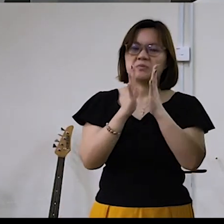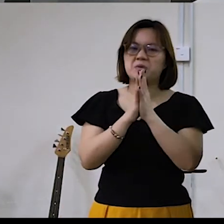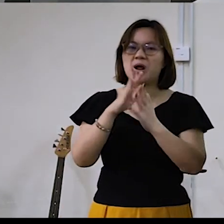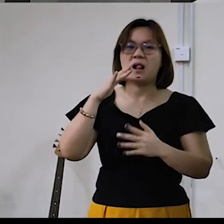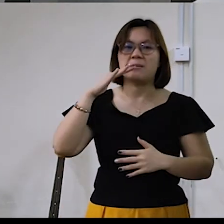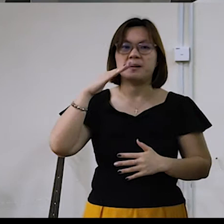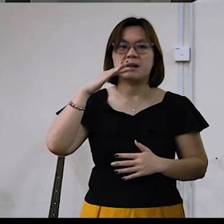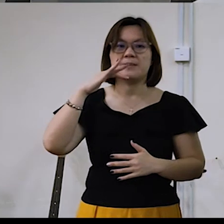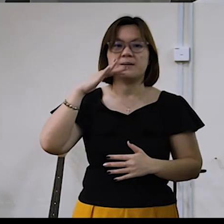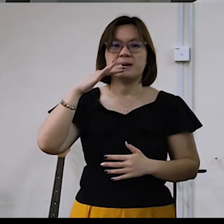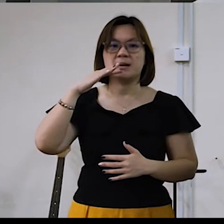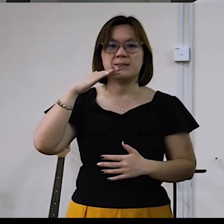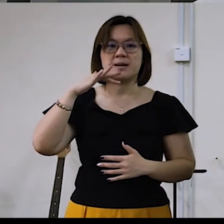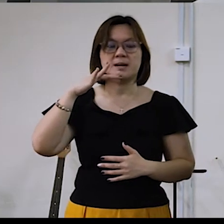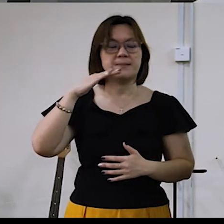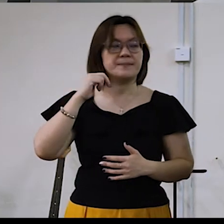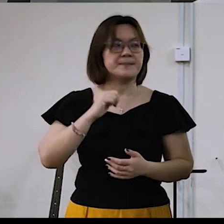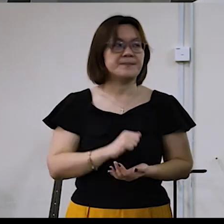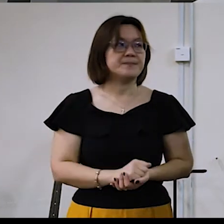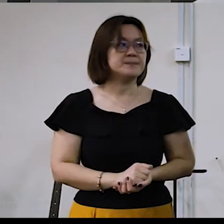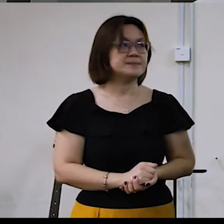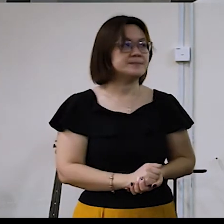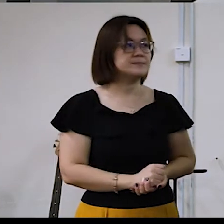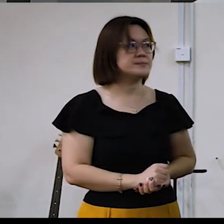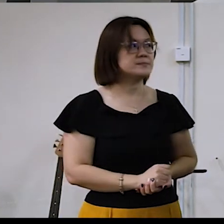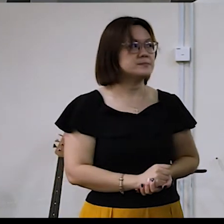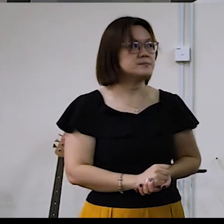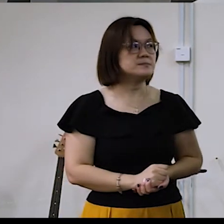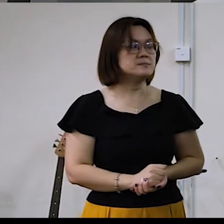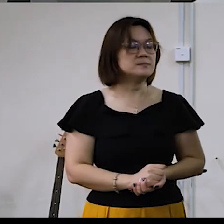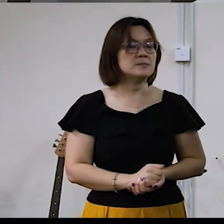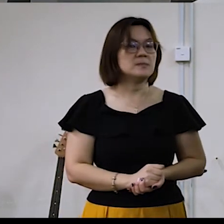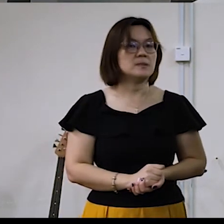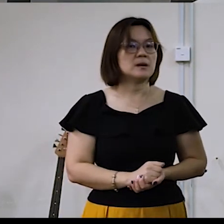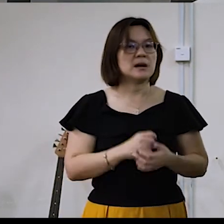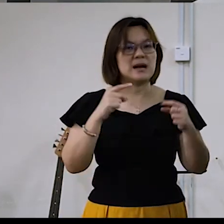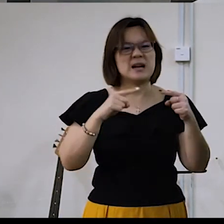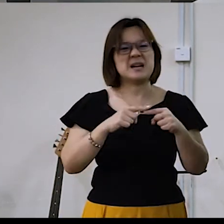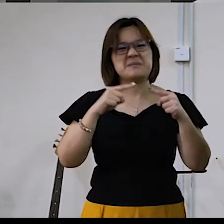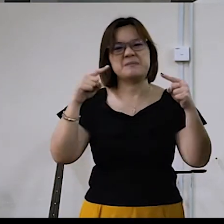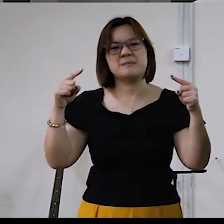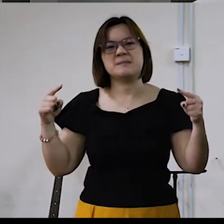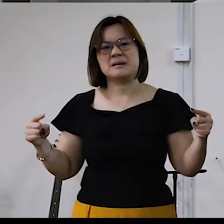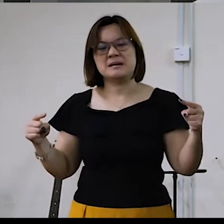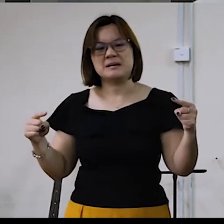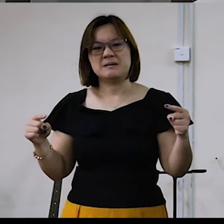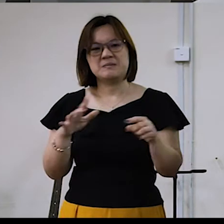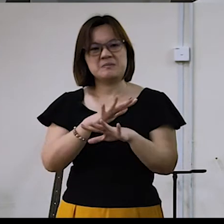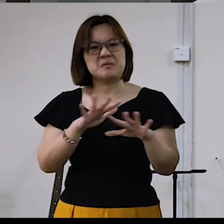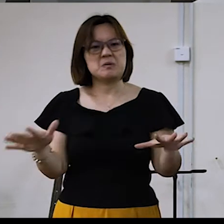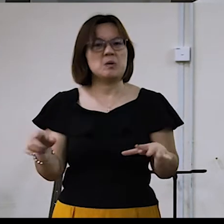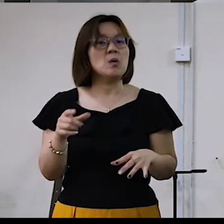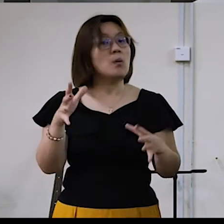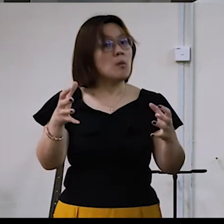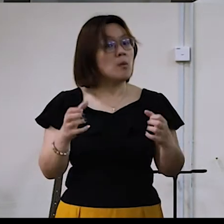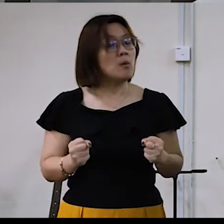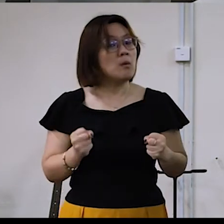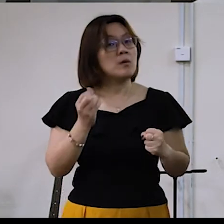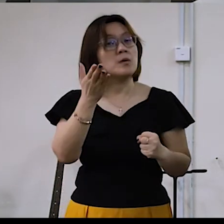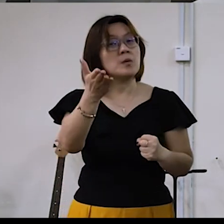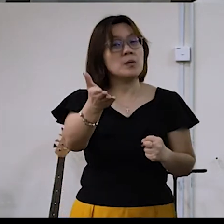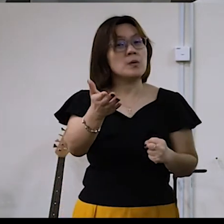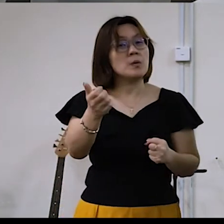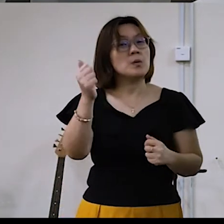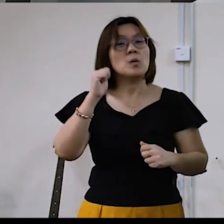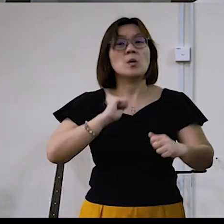tongues. Because he doesn't want you to enjoy having perfect prayers coming out of your life